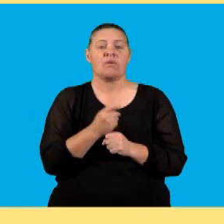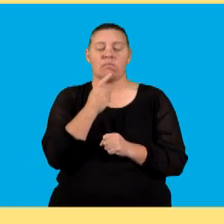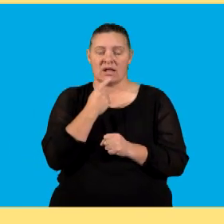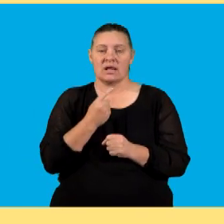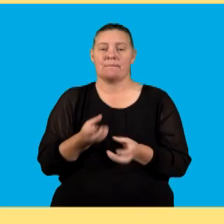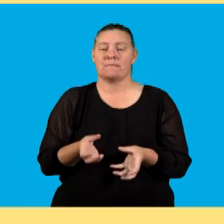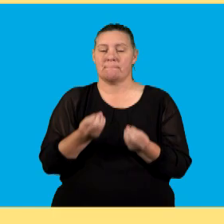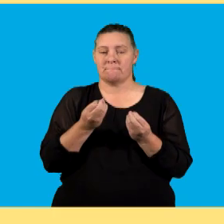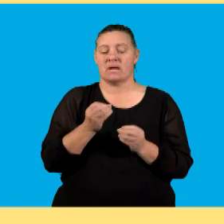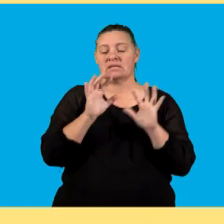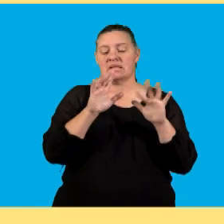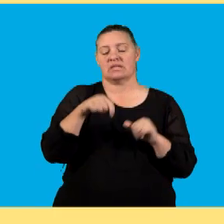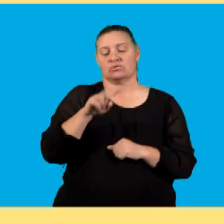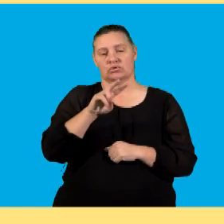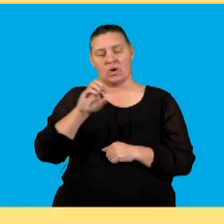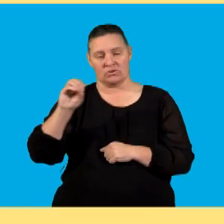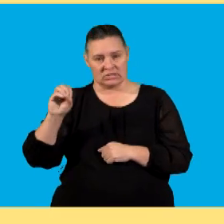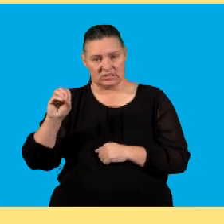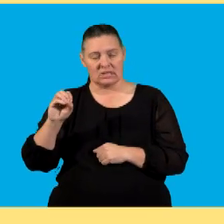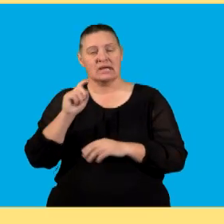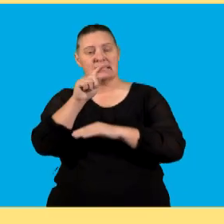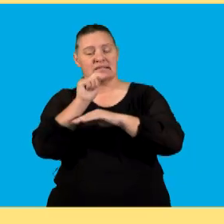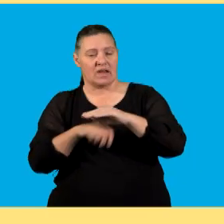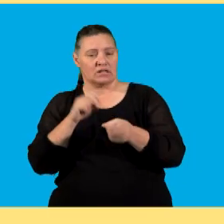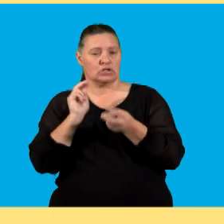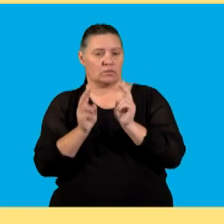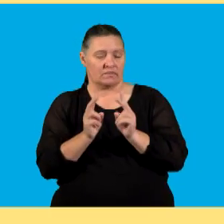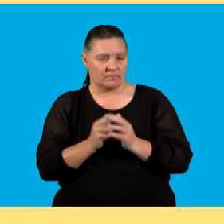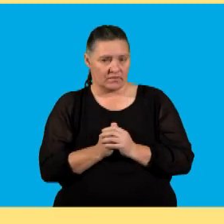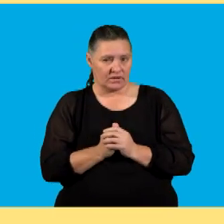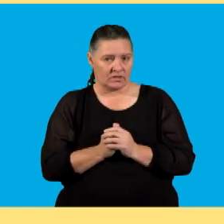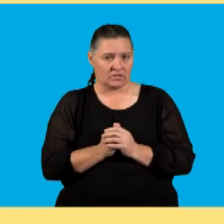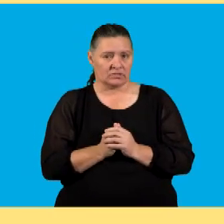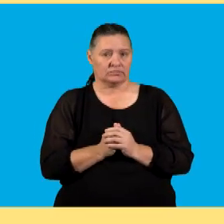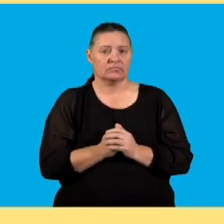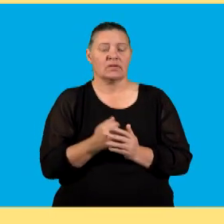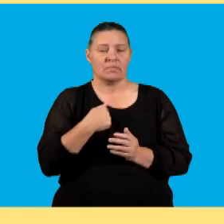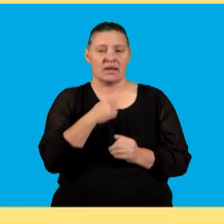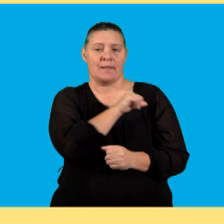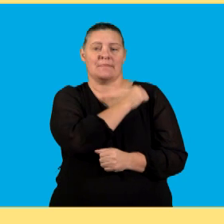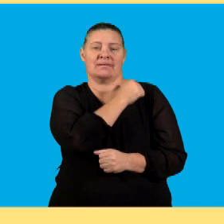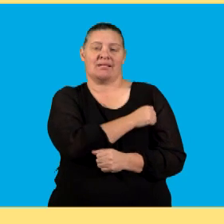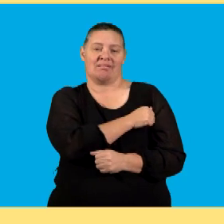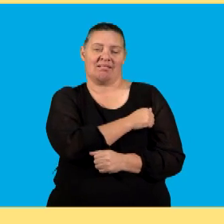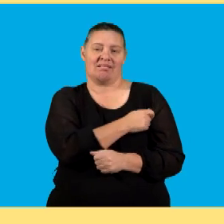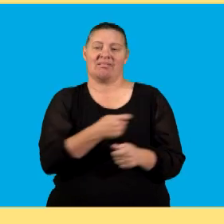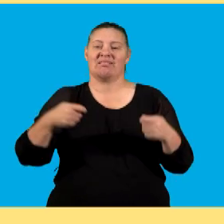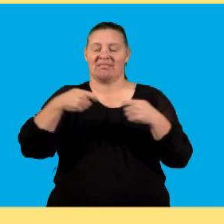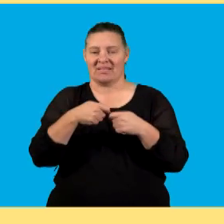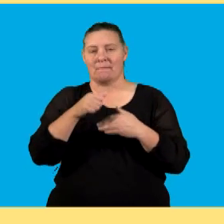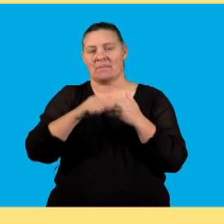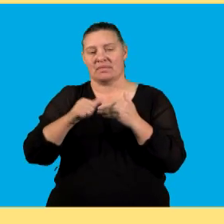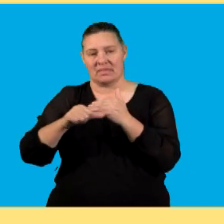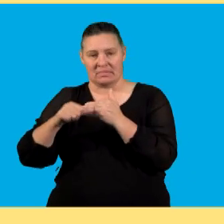easy. I simply take now my 10,200, I divide it by 12. That will give me medical aid